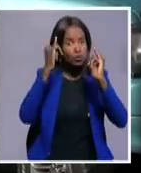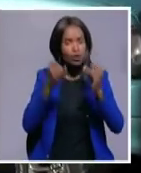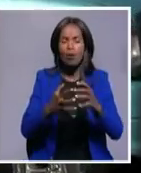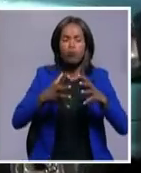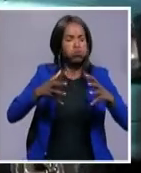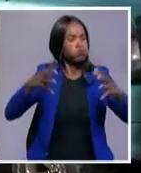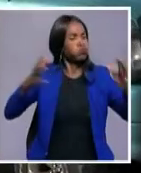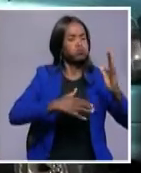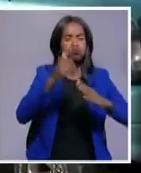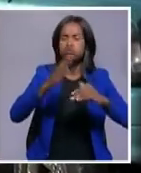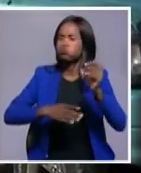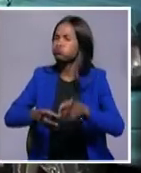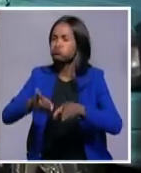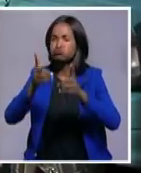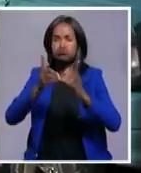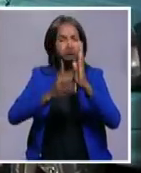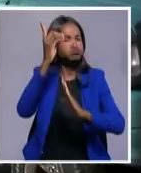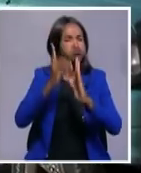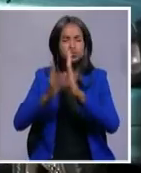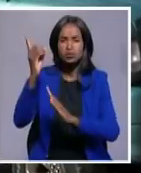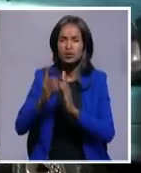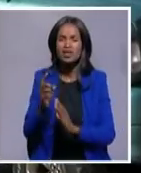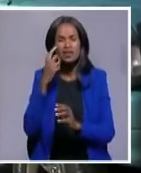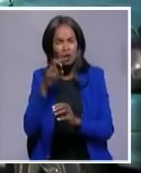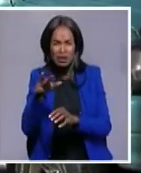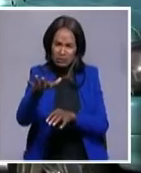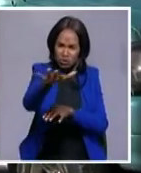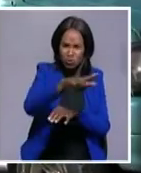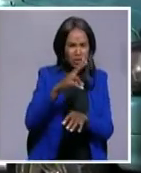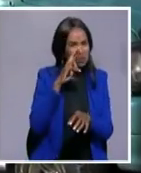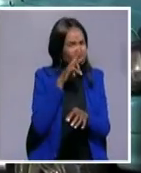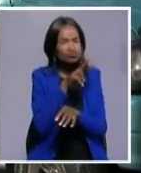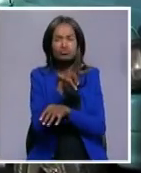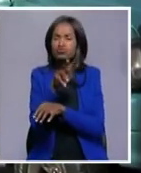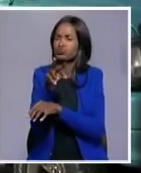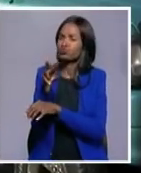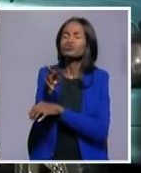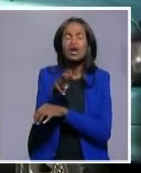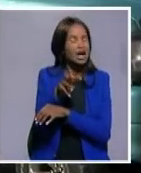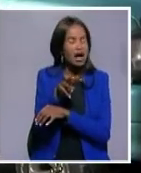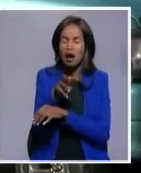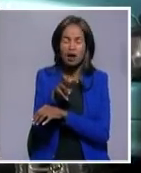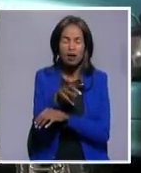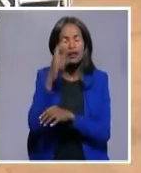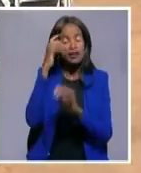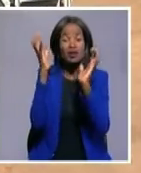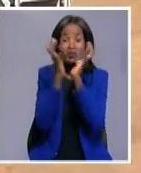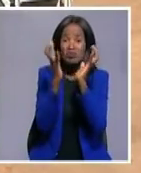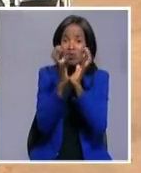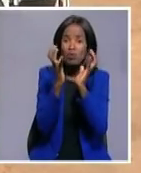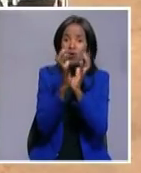assessment about the status and condition of the town. And we are convinced that the town has